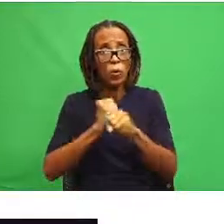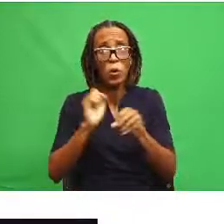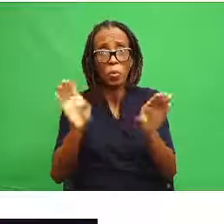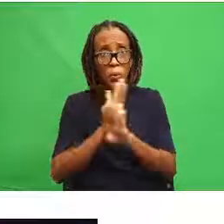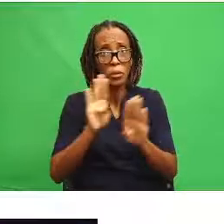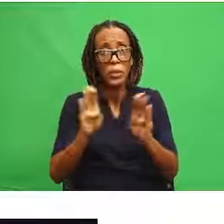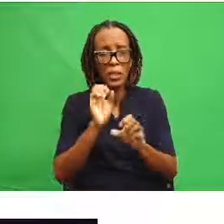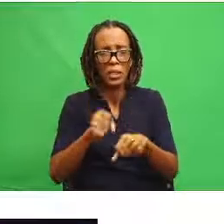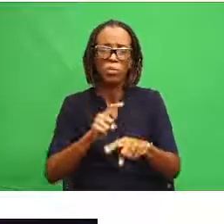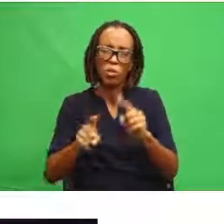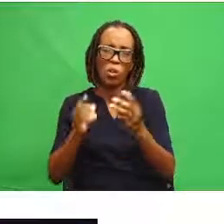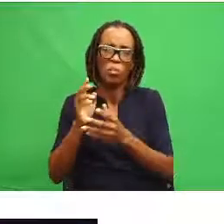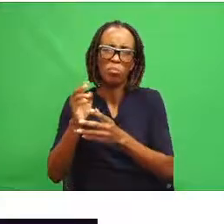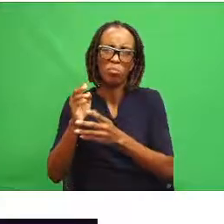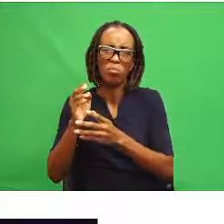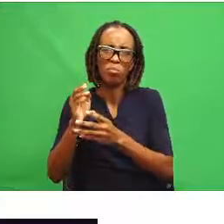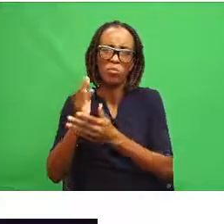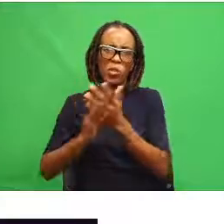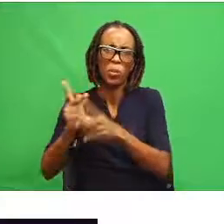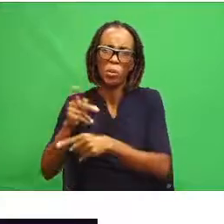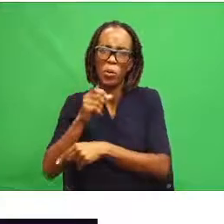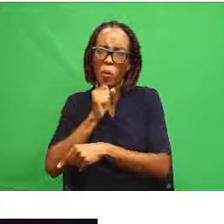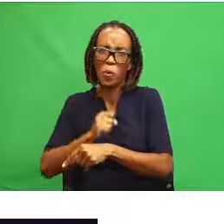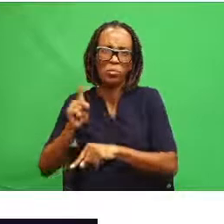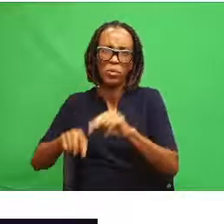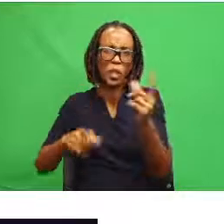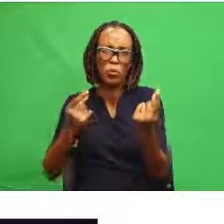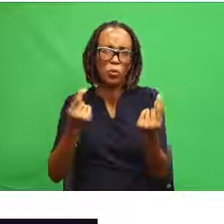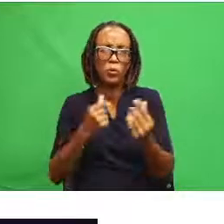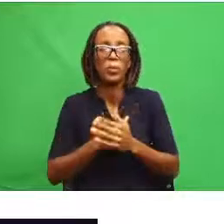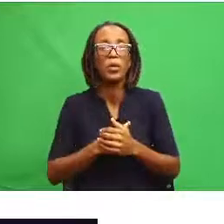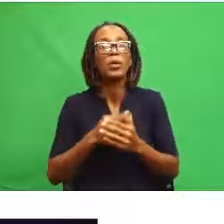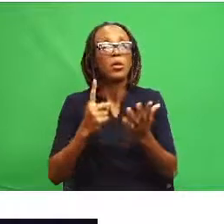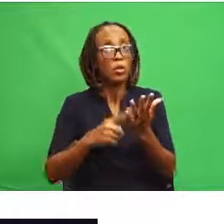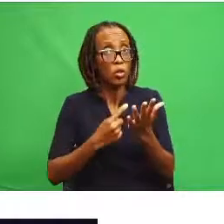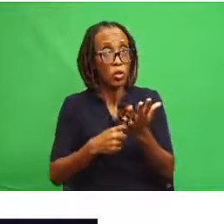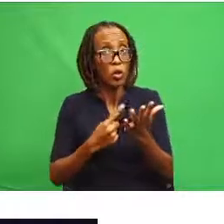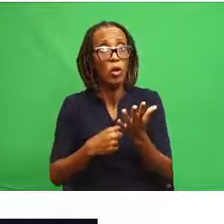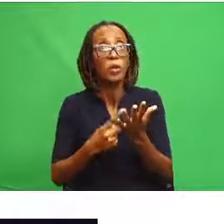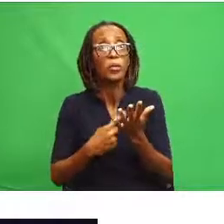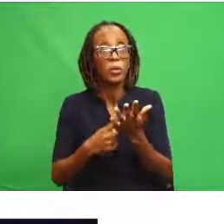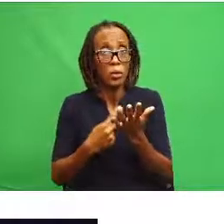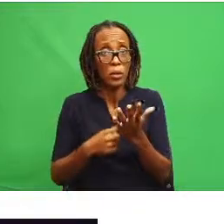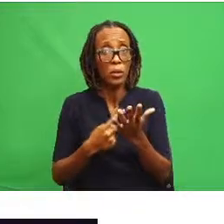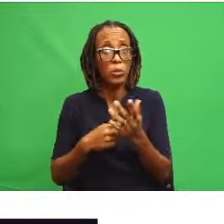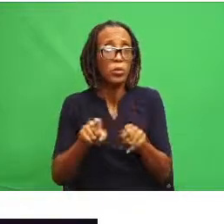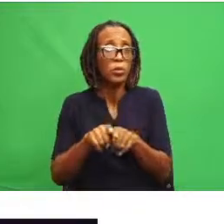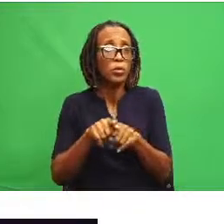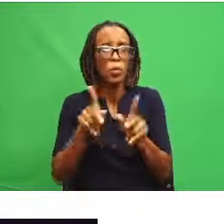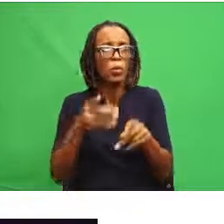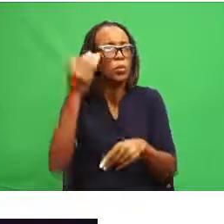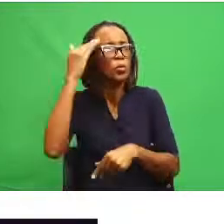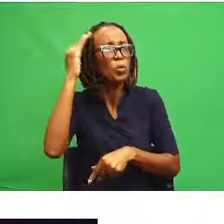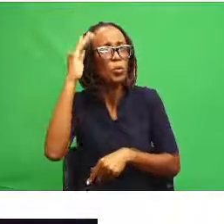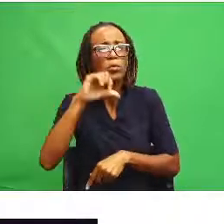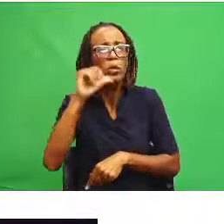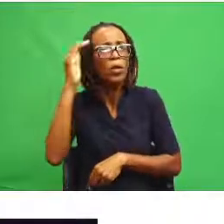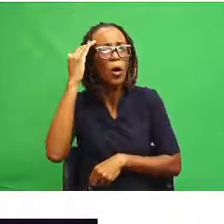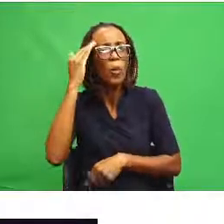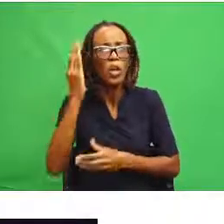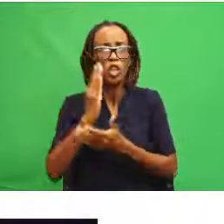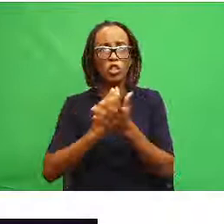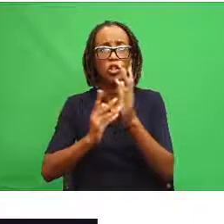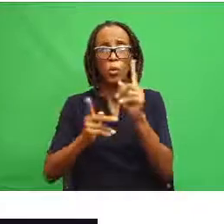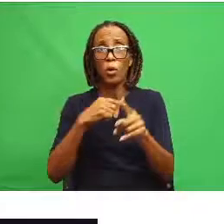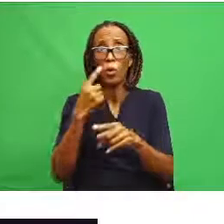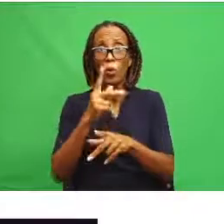So gender, age, also lack of knowledge, which we're addressing today. Persons who have caregivers who might